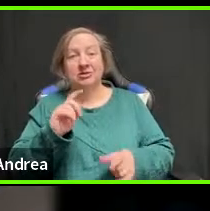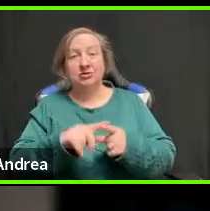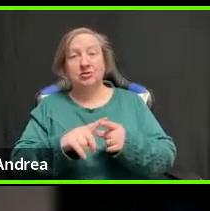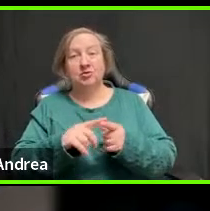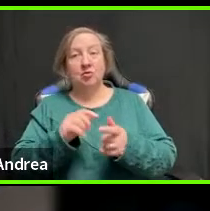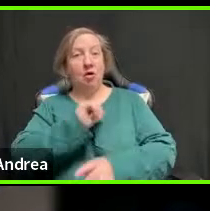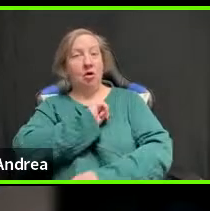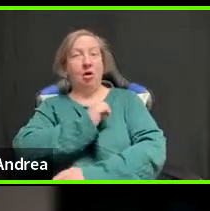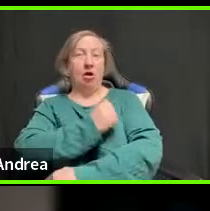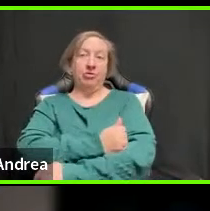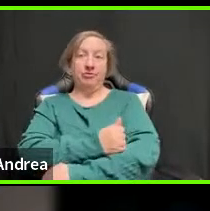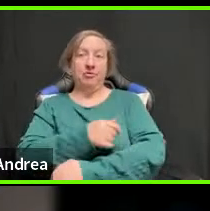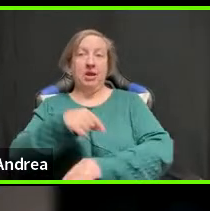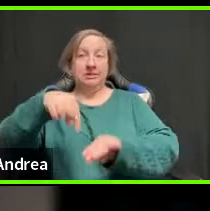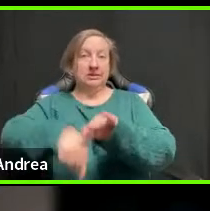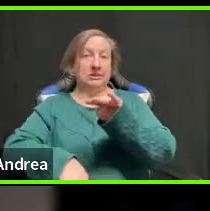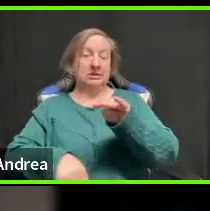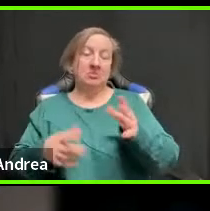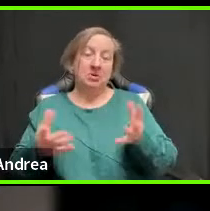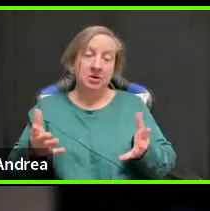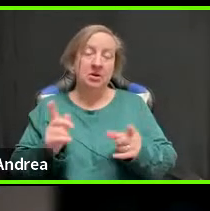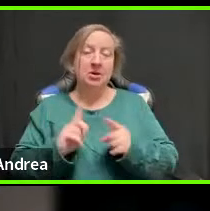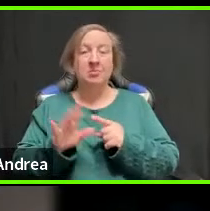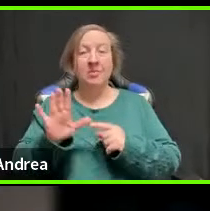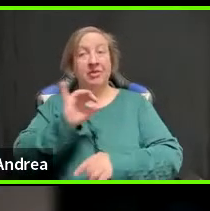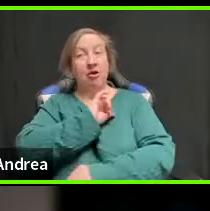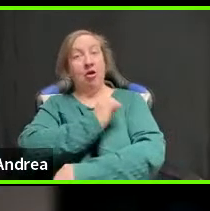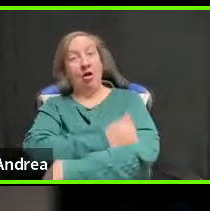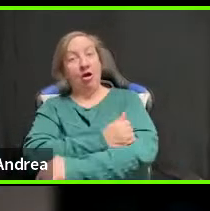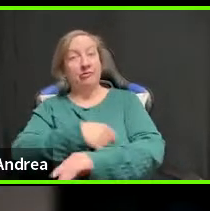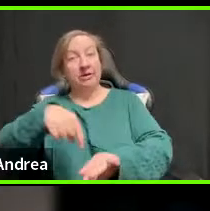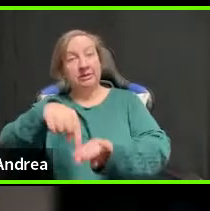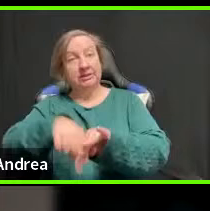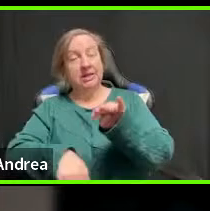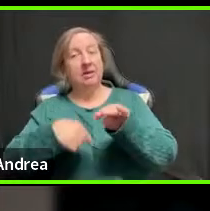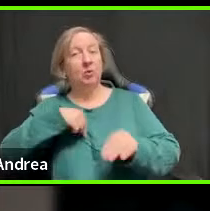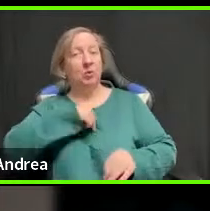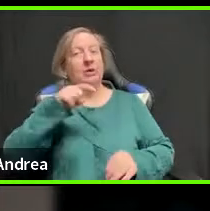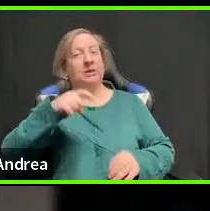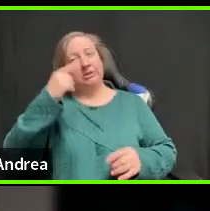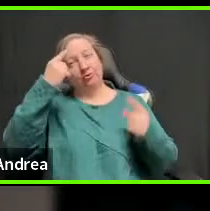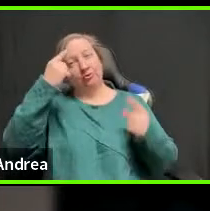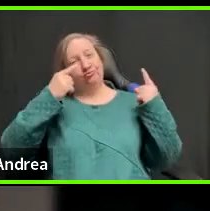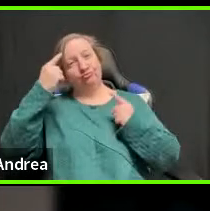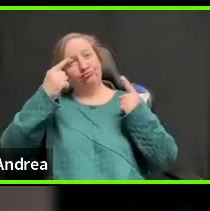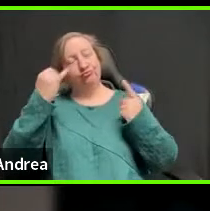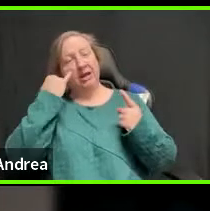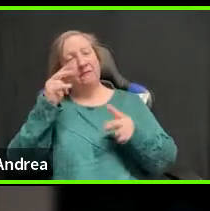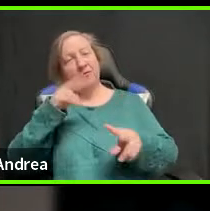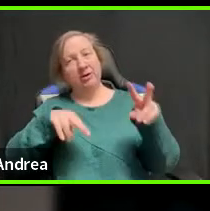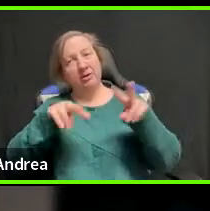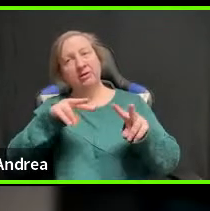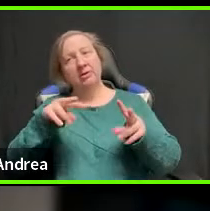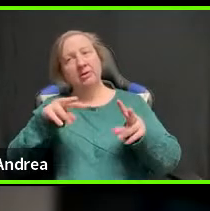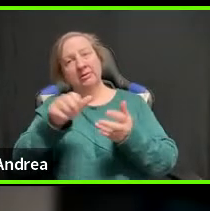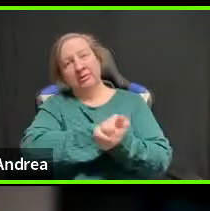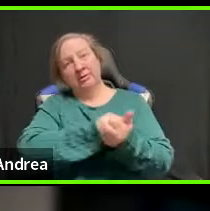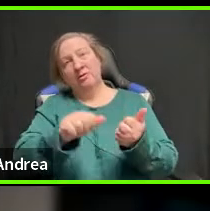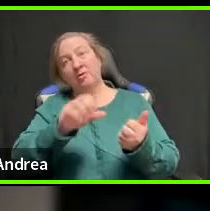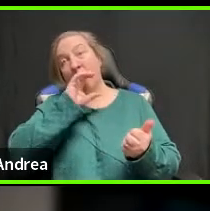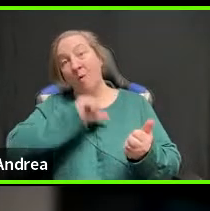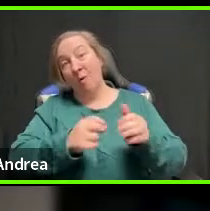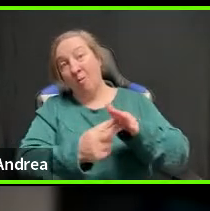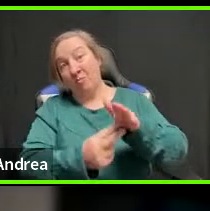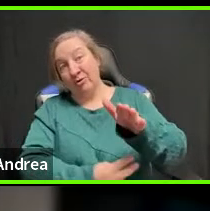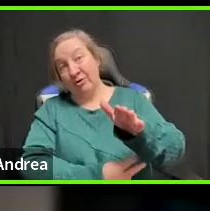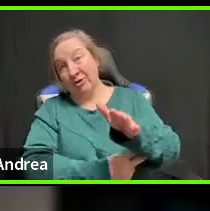depth. But that authorized depth is something we need to be mindful of as we do look at demoing the old bridge, because we'll